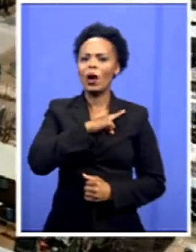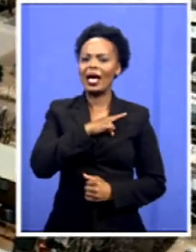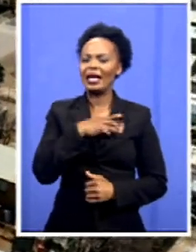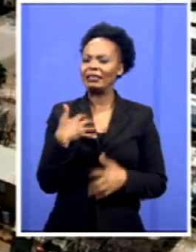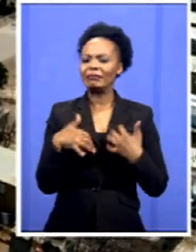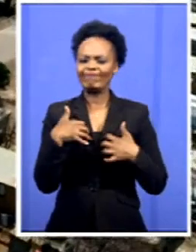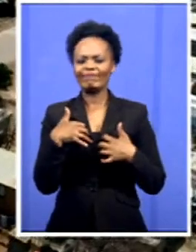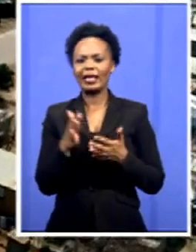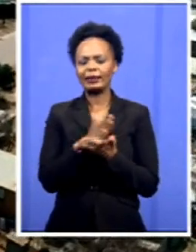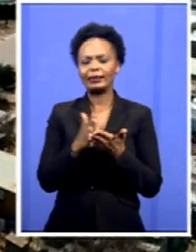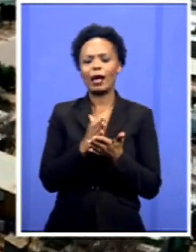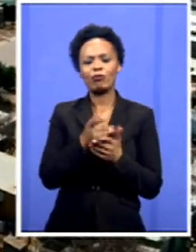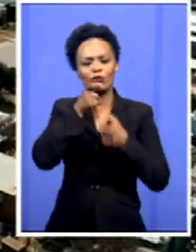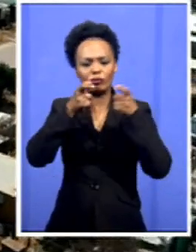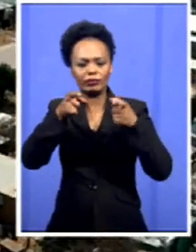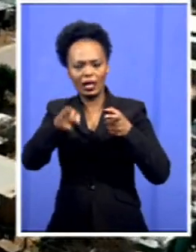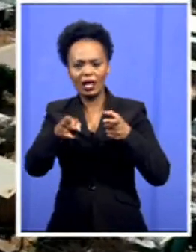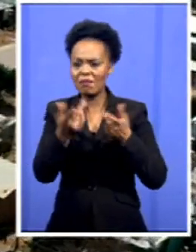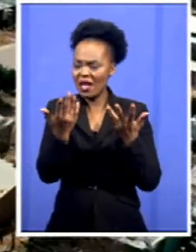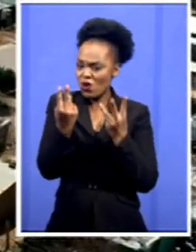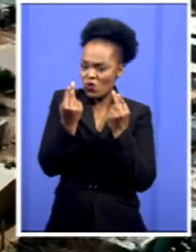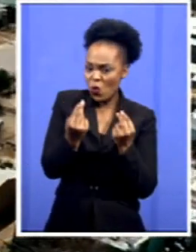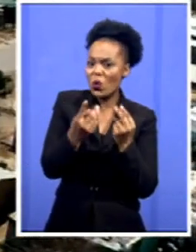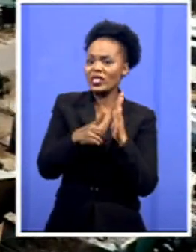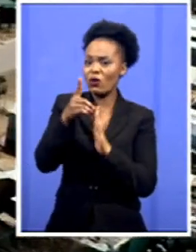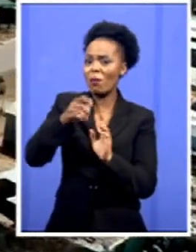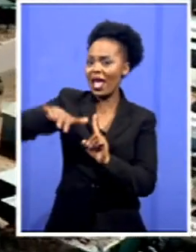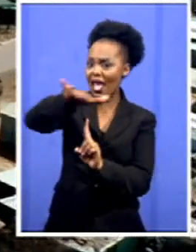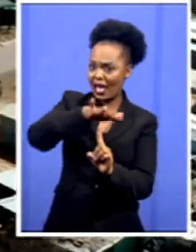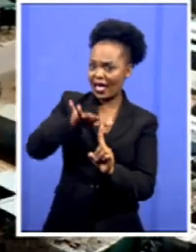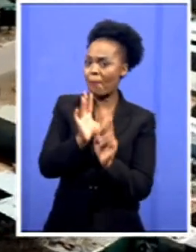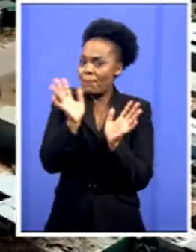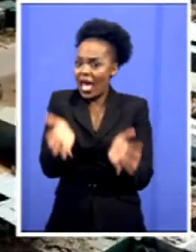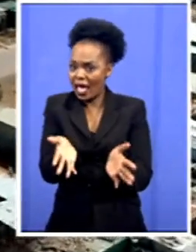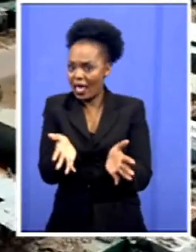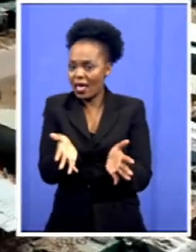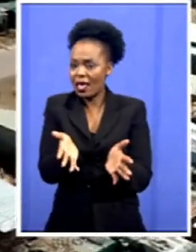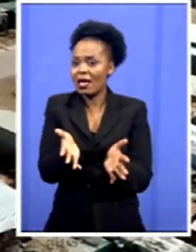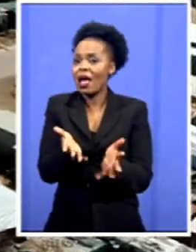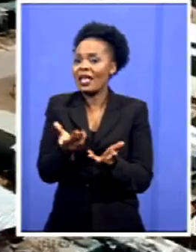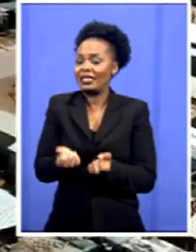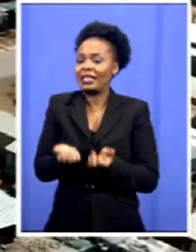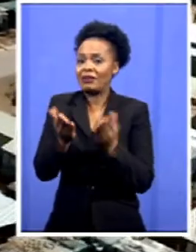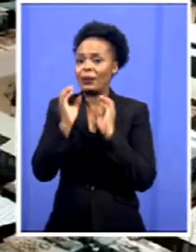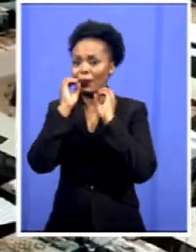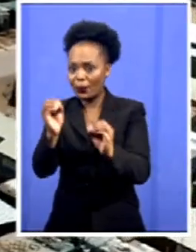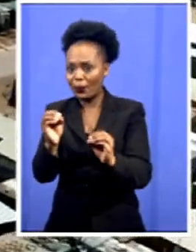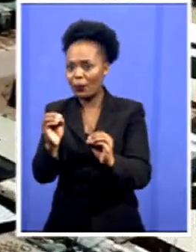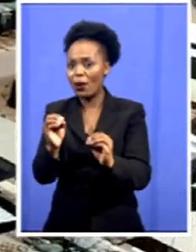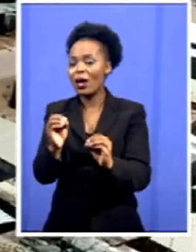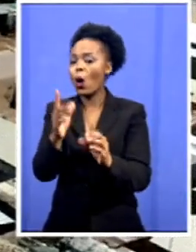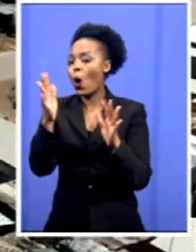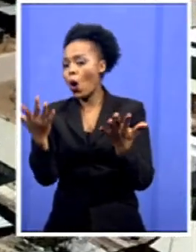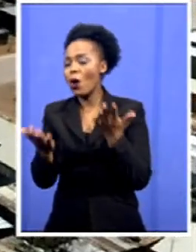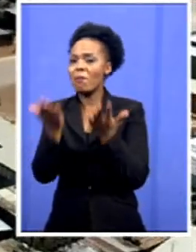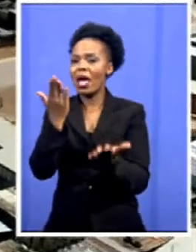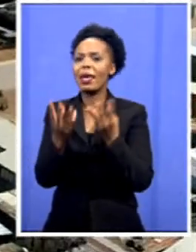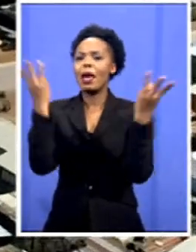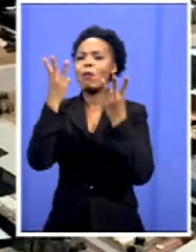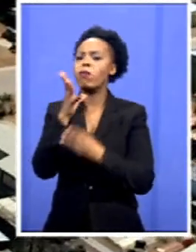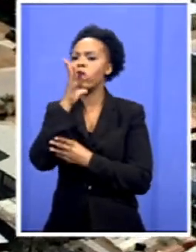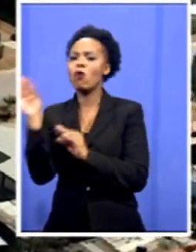as a result of newly developed areas and an influx of people from wherever it may be